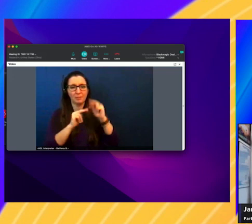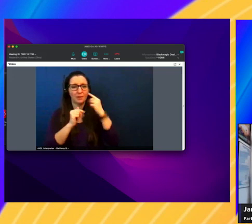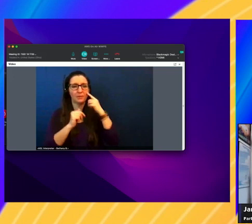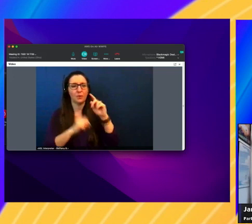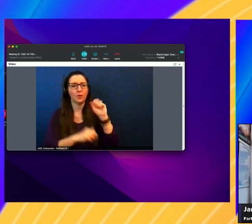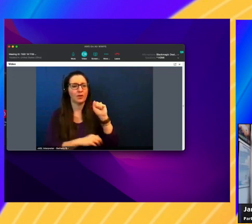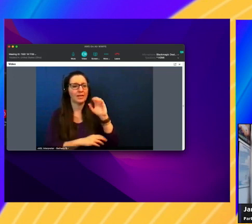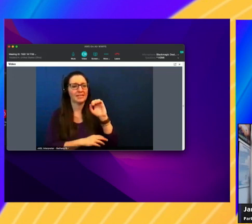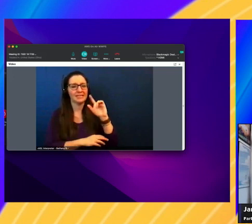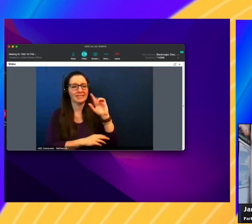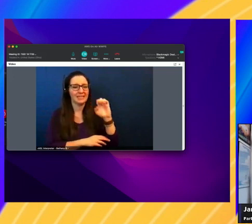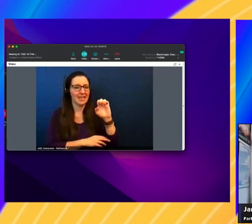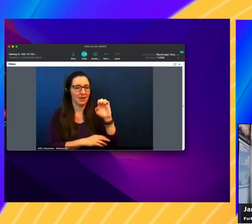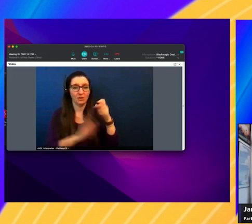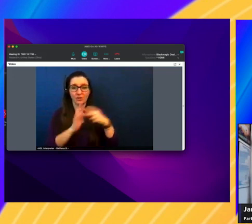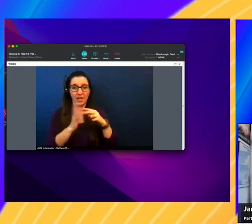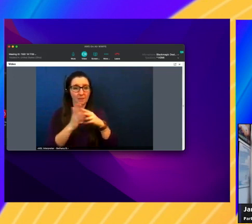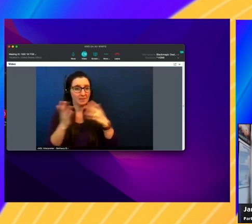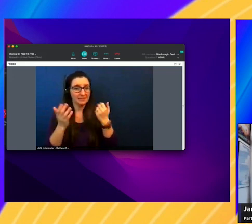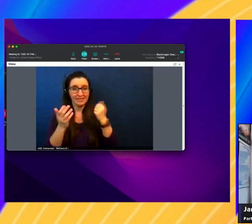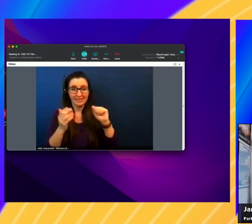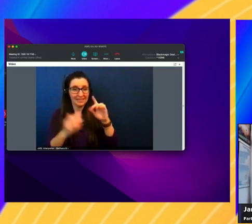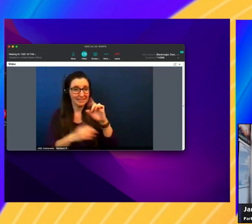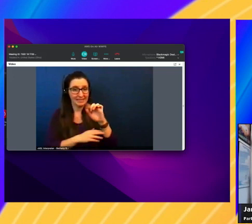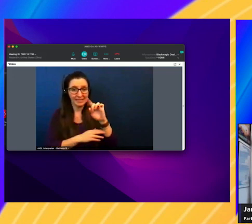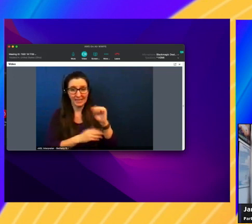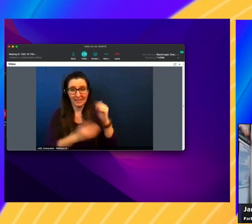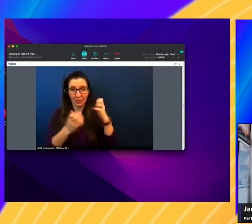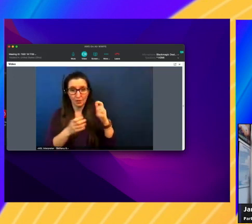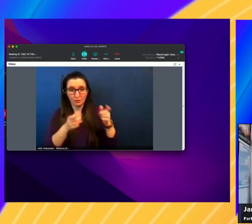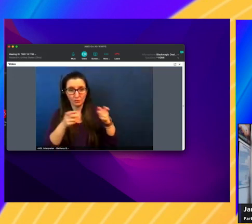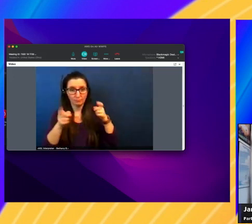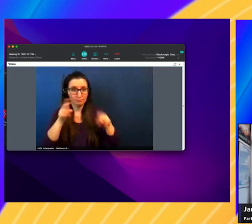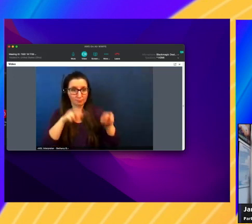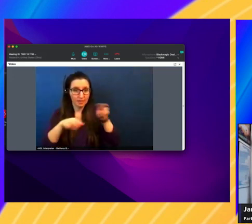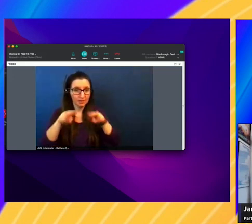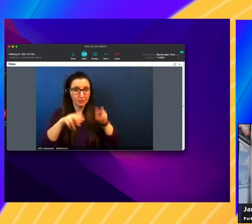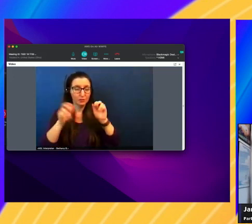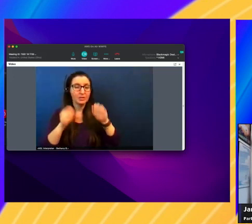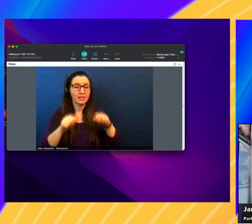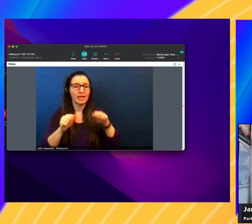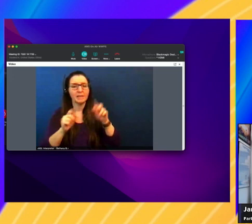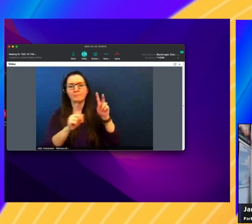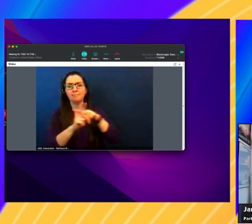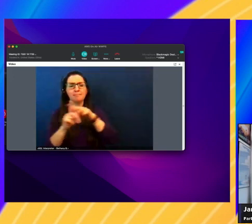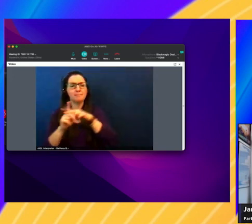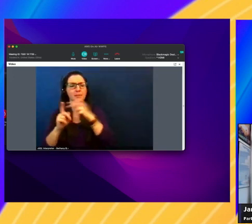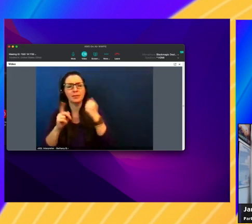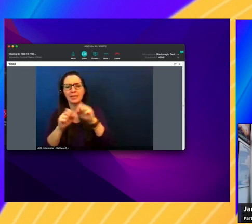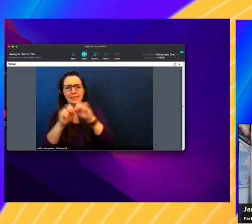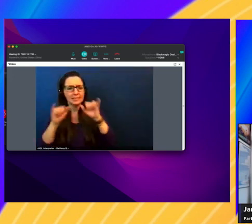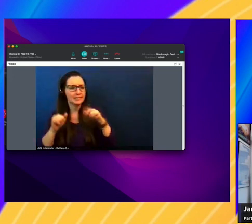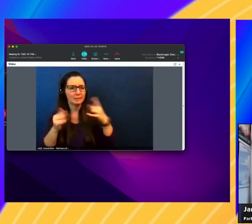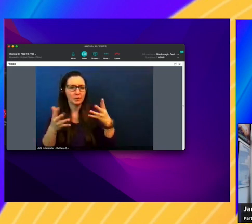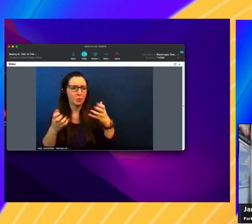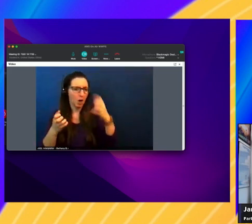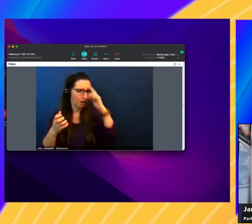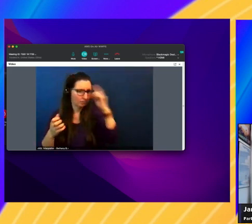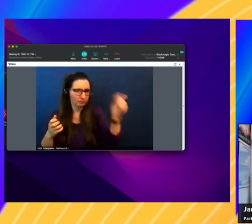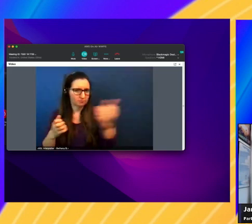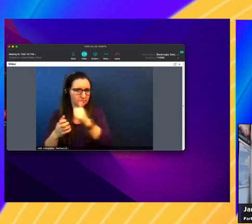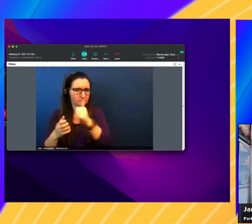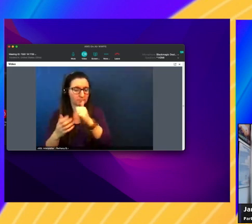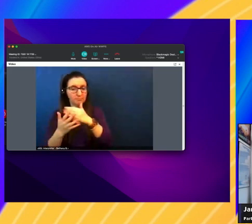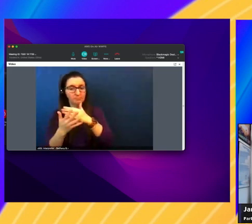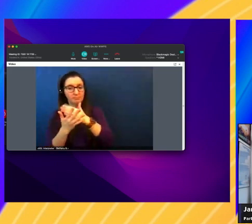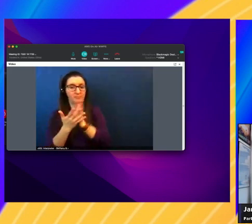you want to monitor, we're able to do it over any system that you want to. So, if your scaling needs go up or down, we go